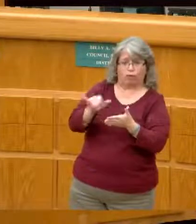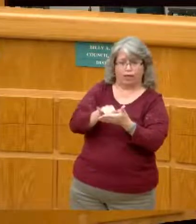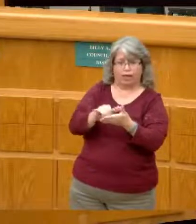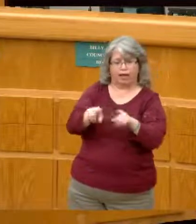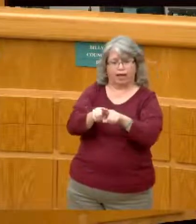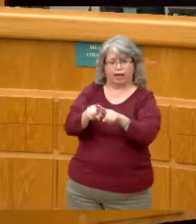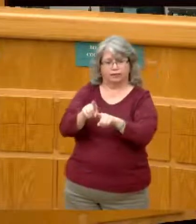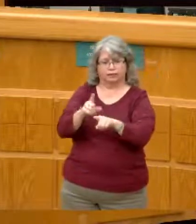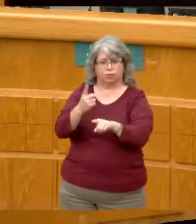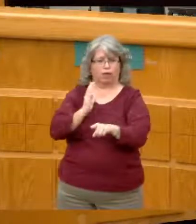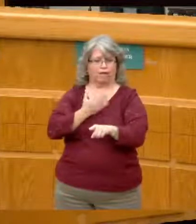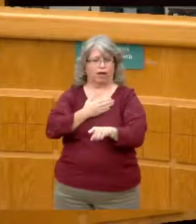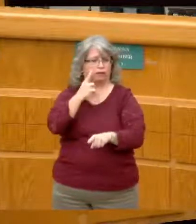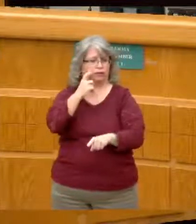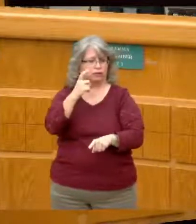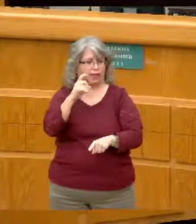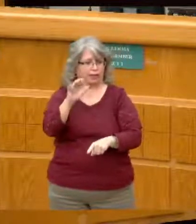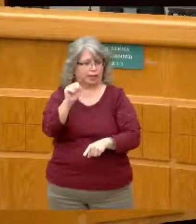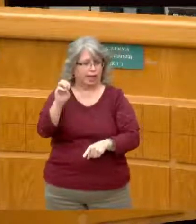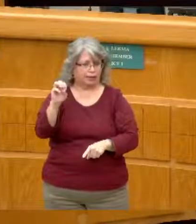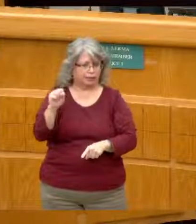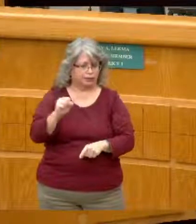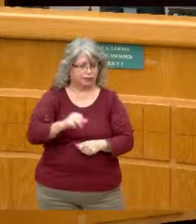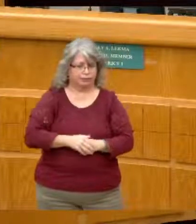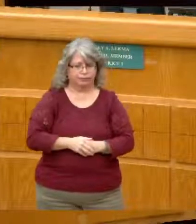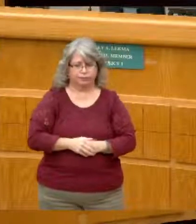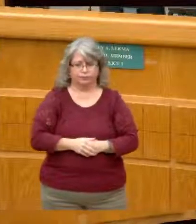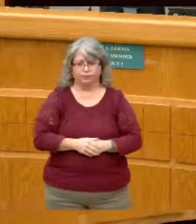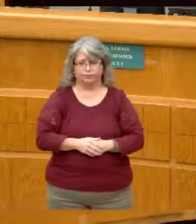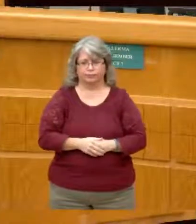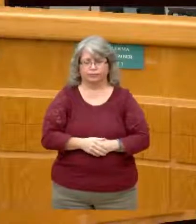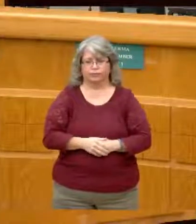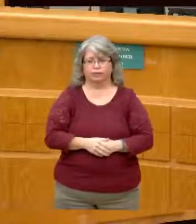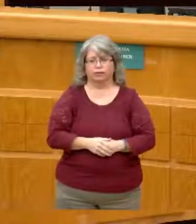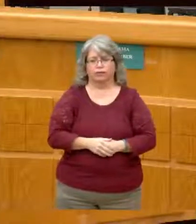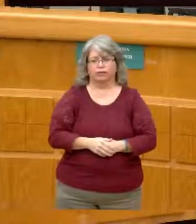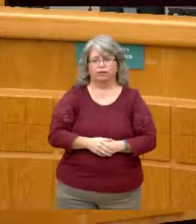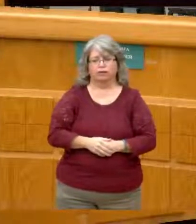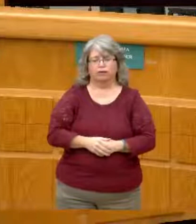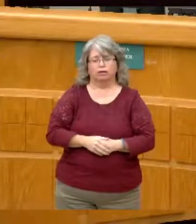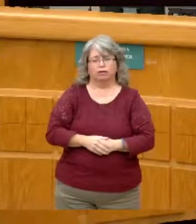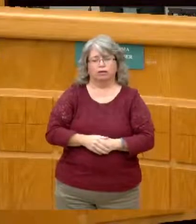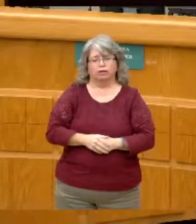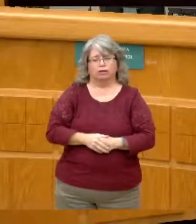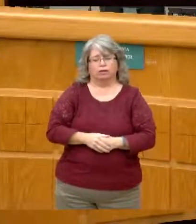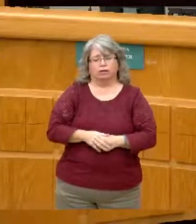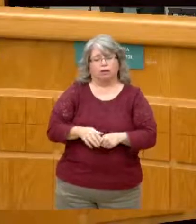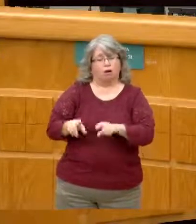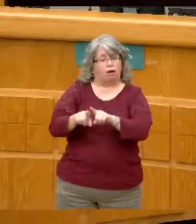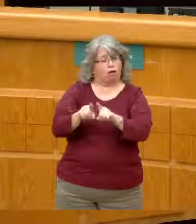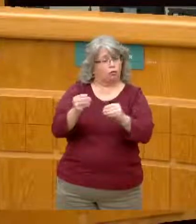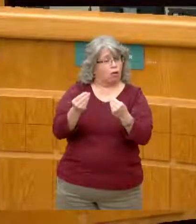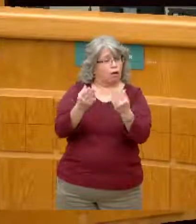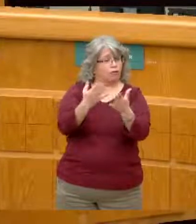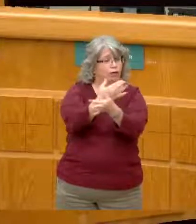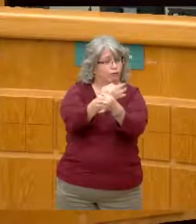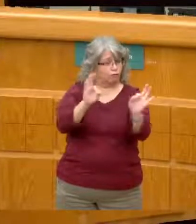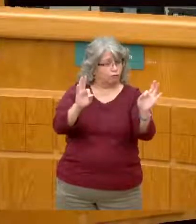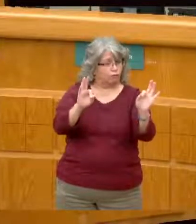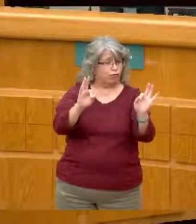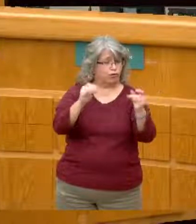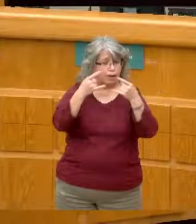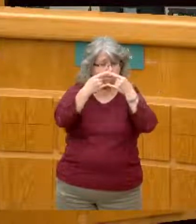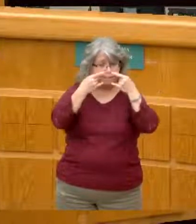case counts. They're also offering free masks. So they are available at some participating